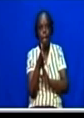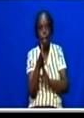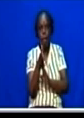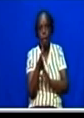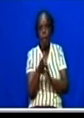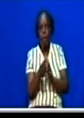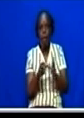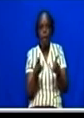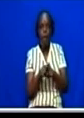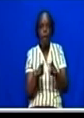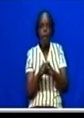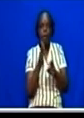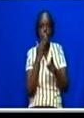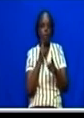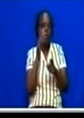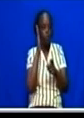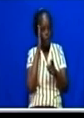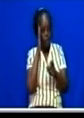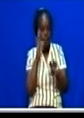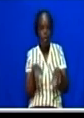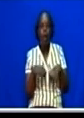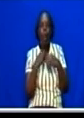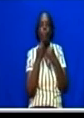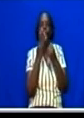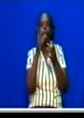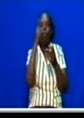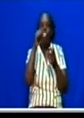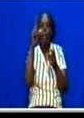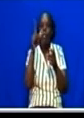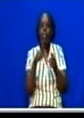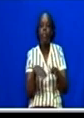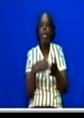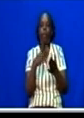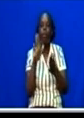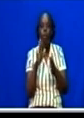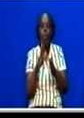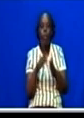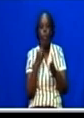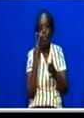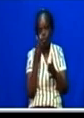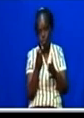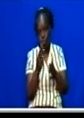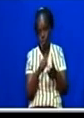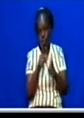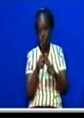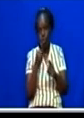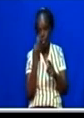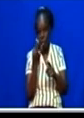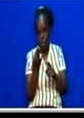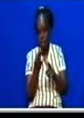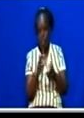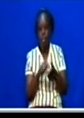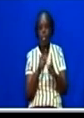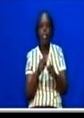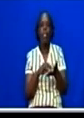We also need to look at the award of marks. If the marks are more, let's say 2, then it means we must